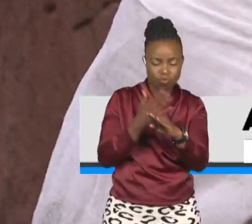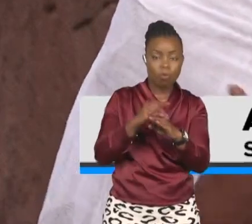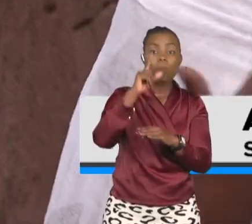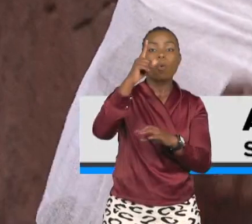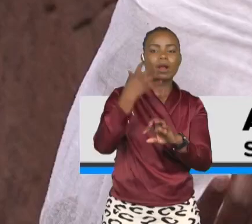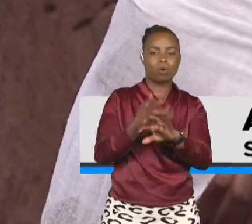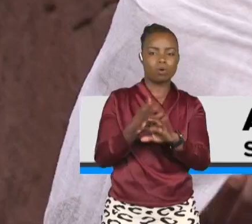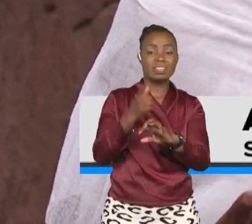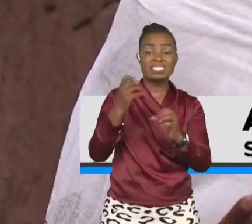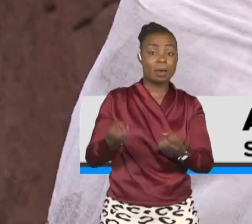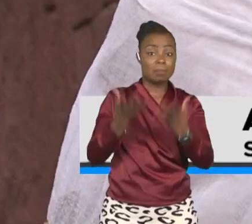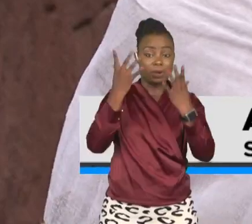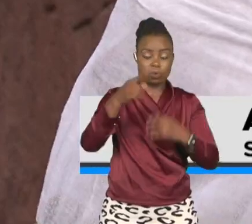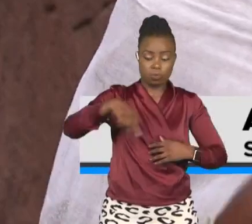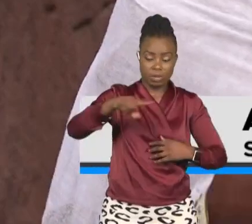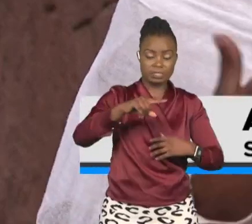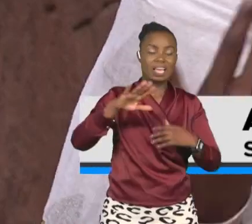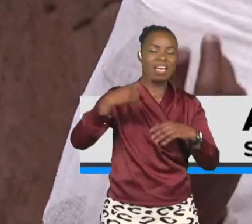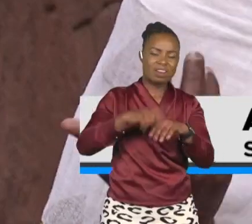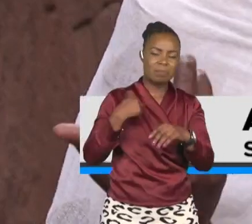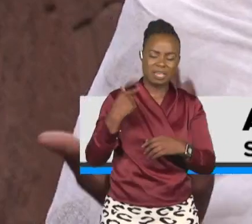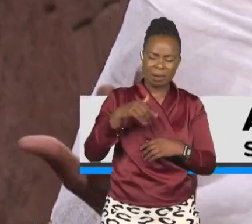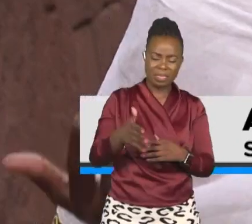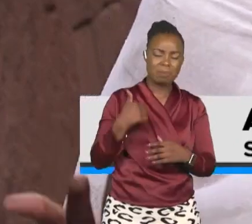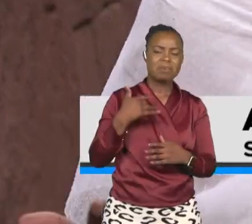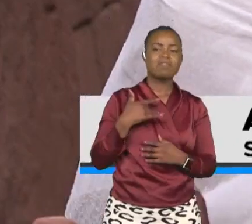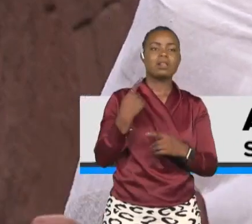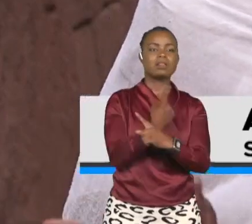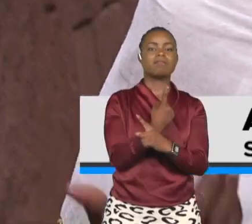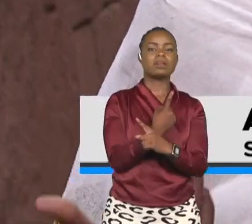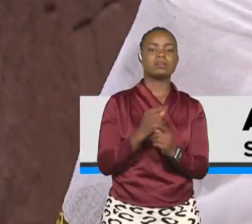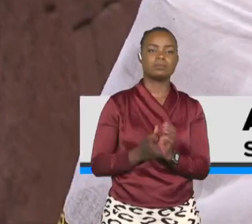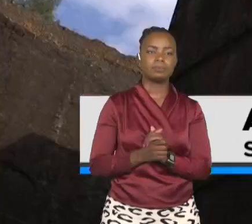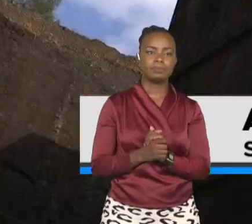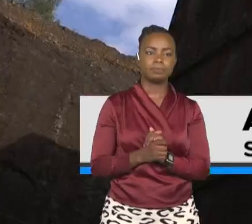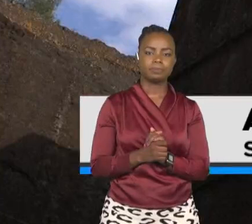us. Every time I come here, I feel completely different.